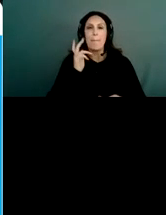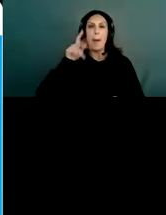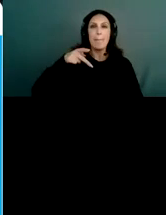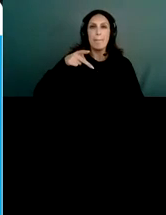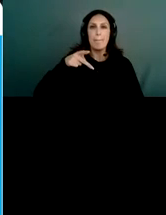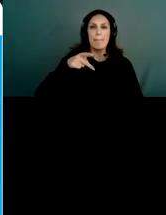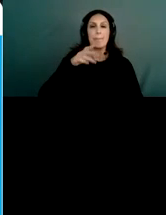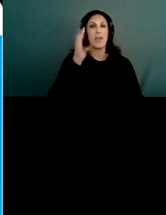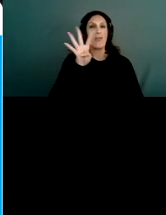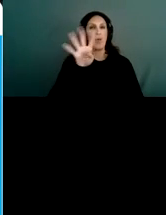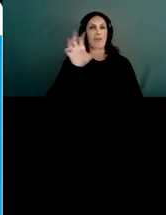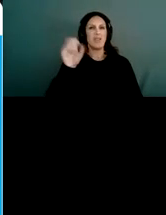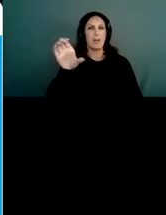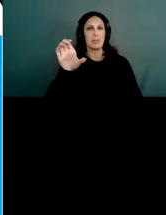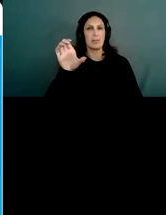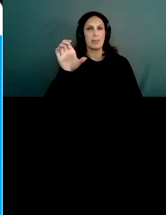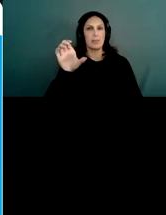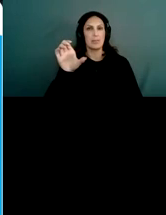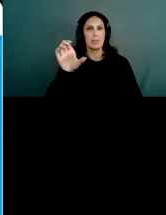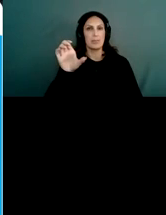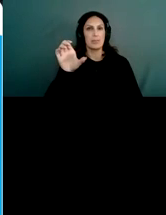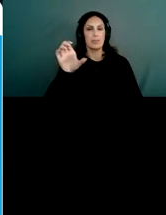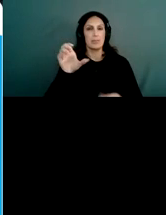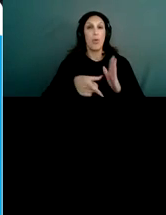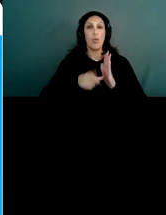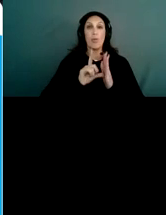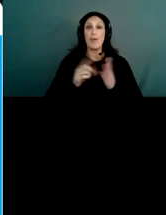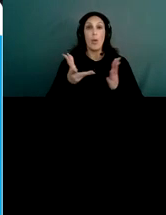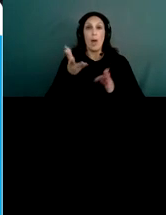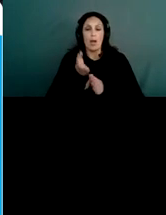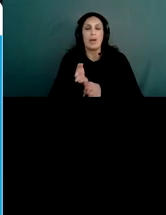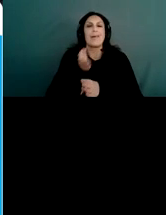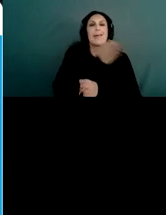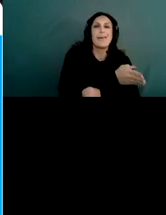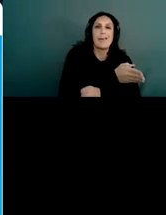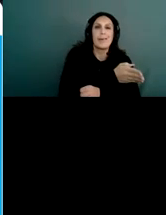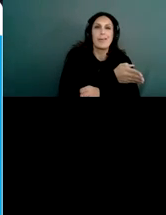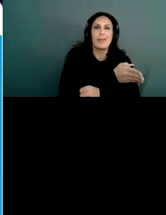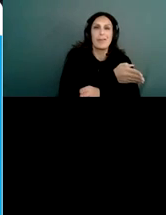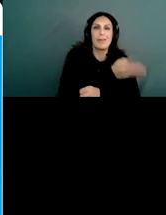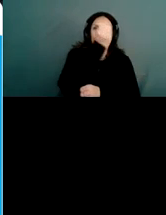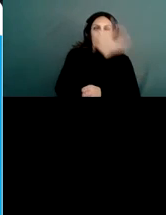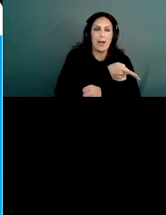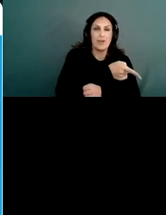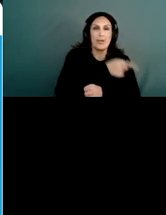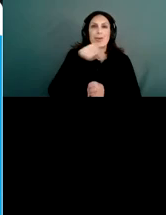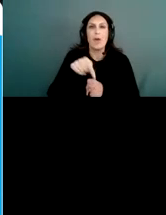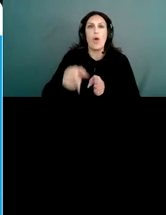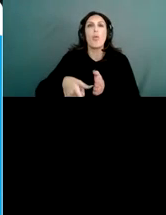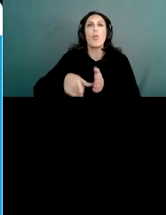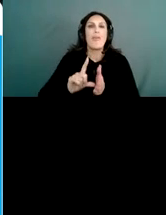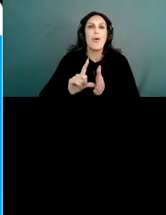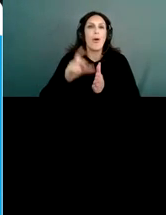45 seconds long and reviews content from the previous level the student has completed. Warm-ups are designed to